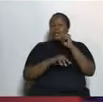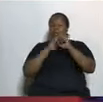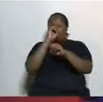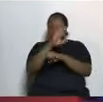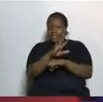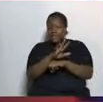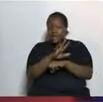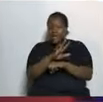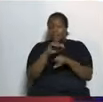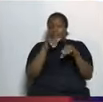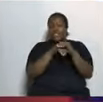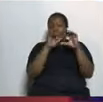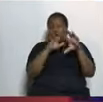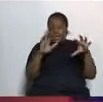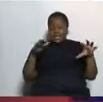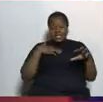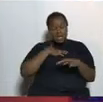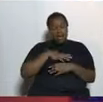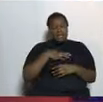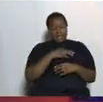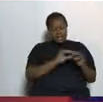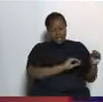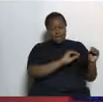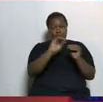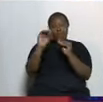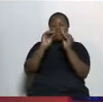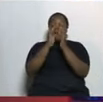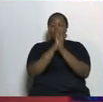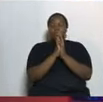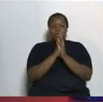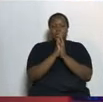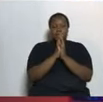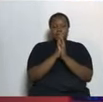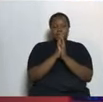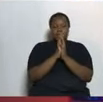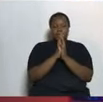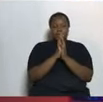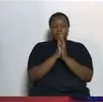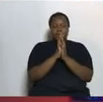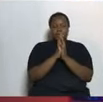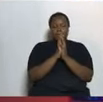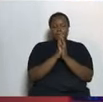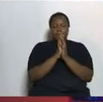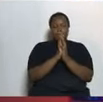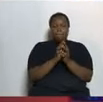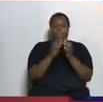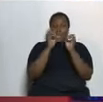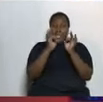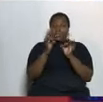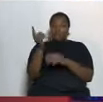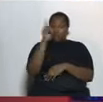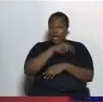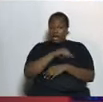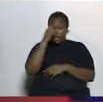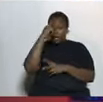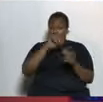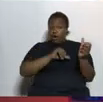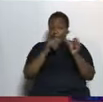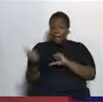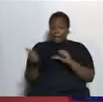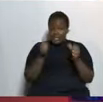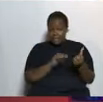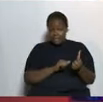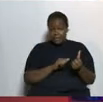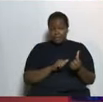kanisa, come and pray. Joe, lakini ufanye maombi. Unapokuja mbele, if you omba, come to be baptized, kama umekuja kwa